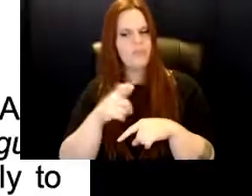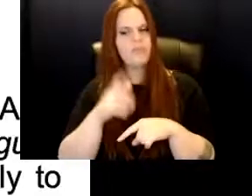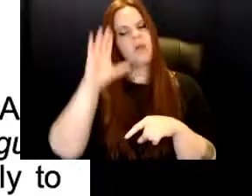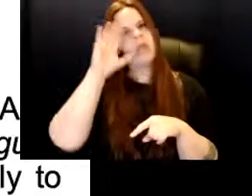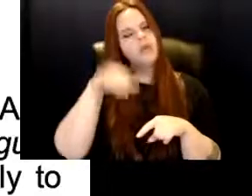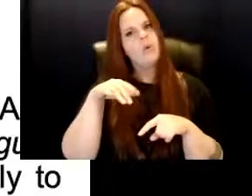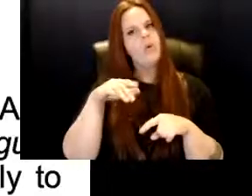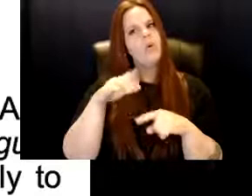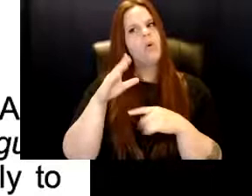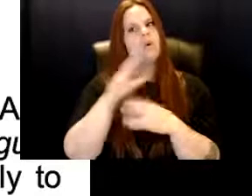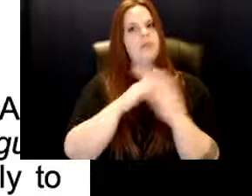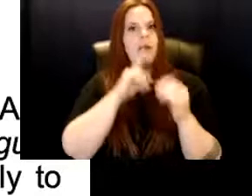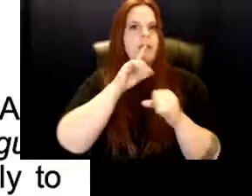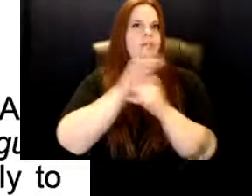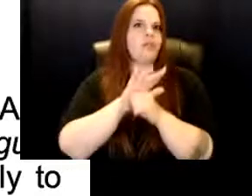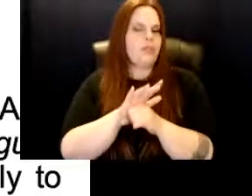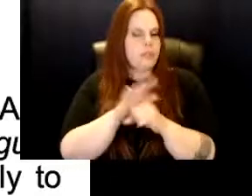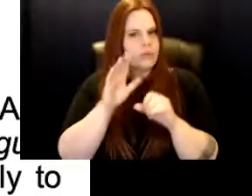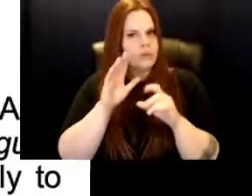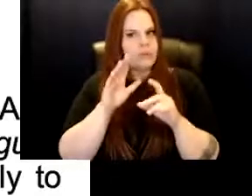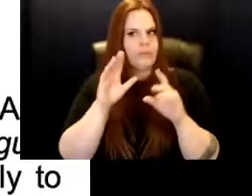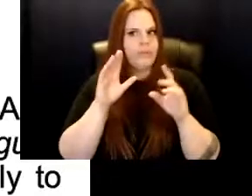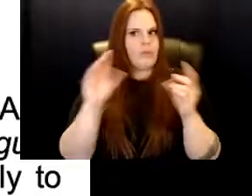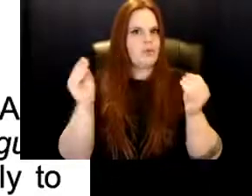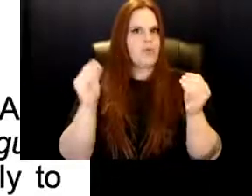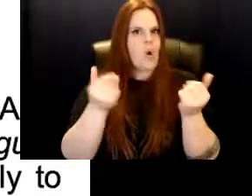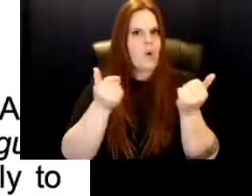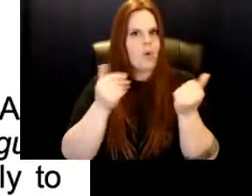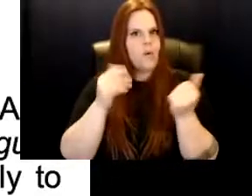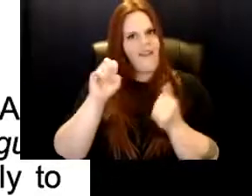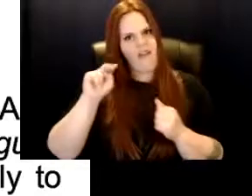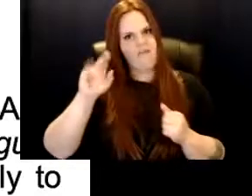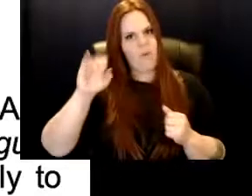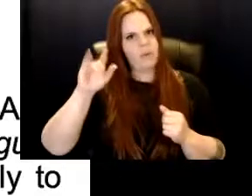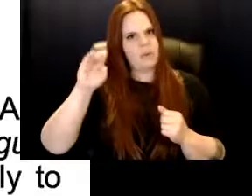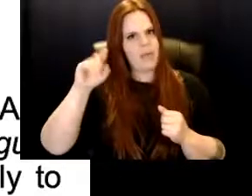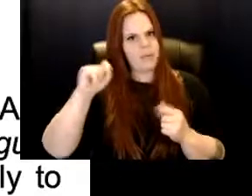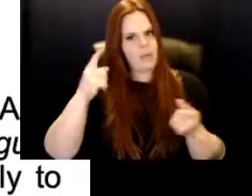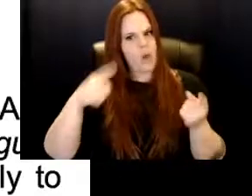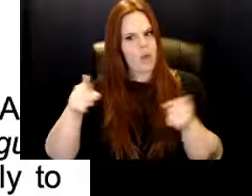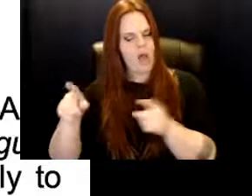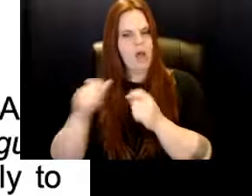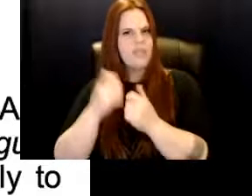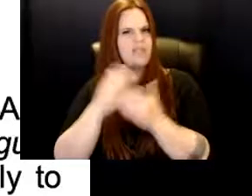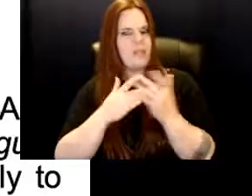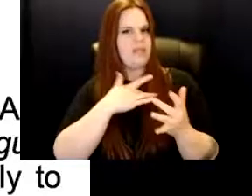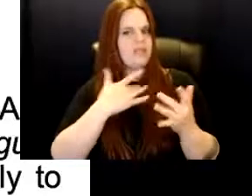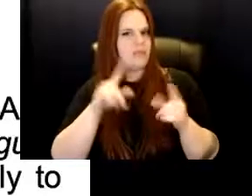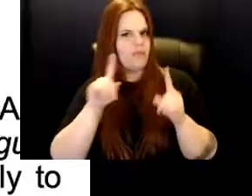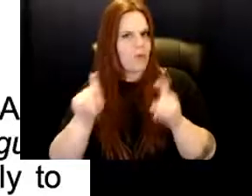be some assurance there's no enforcement going on with some of the sensitive questions we were asking. We had